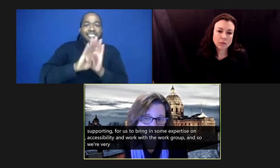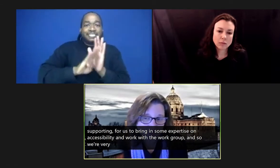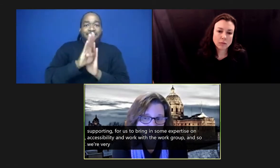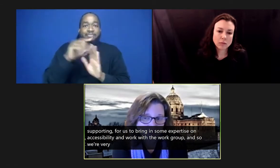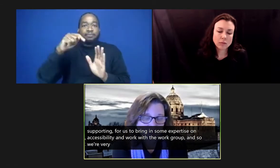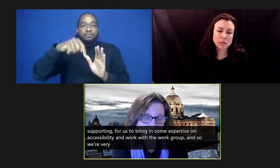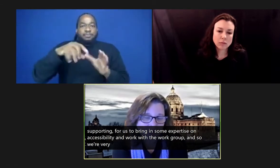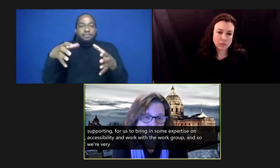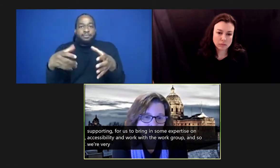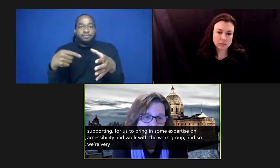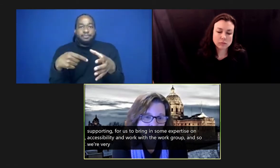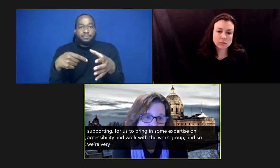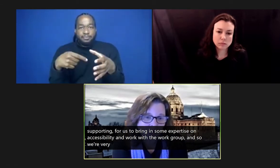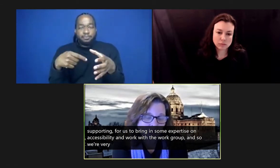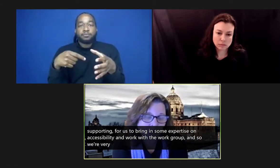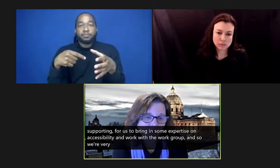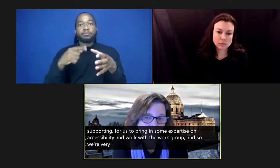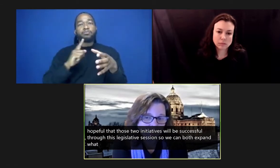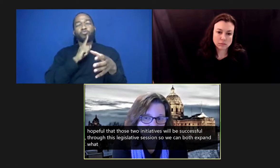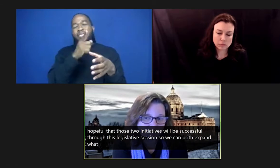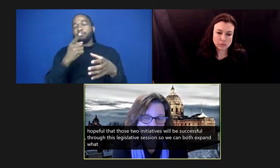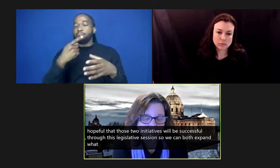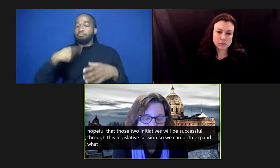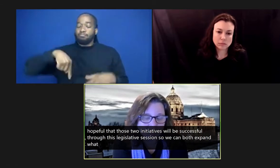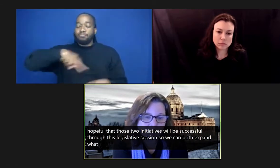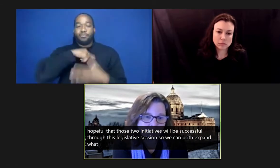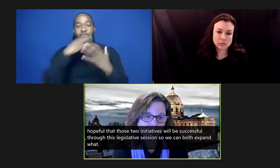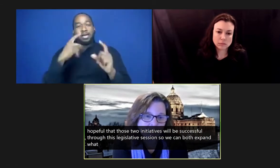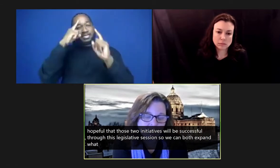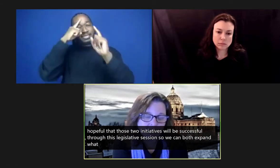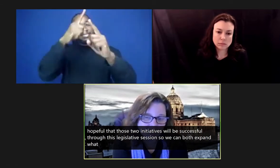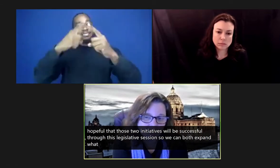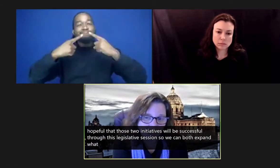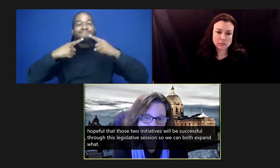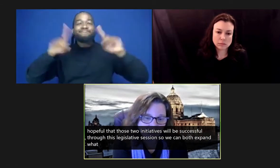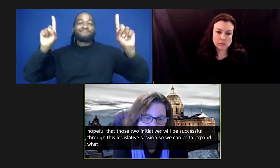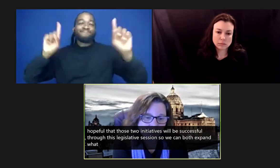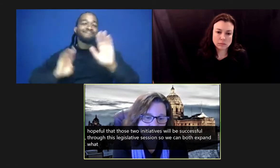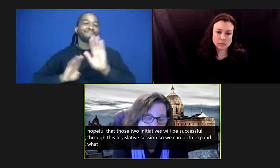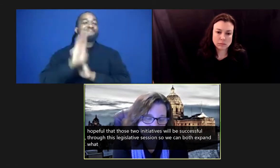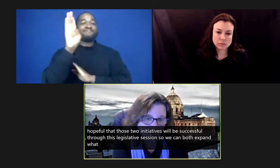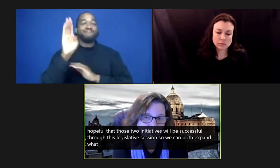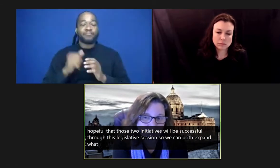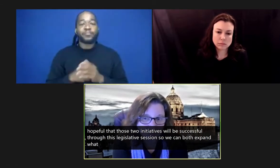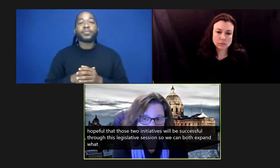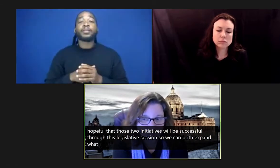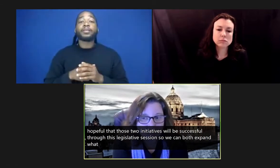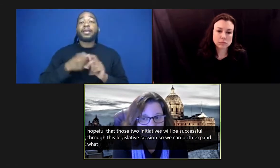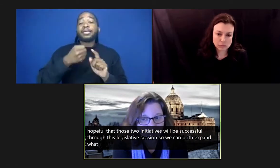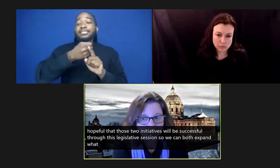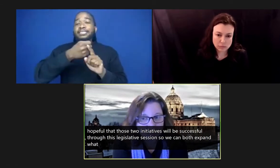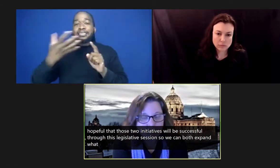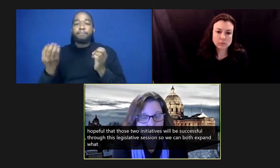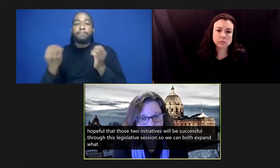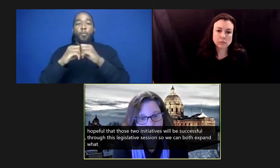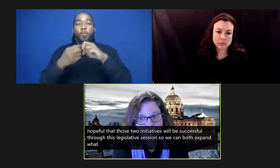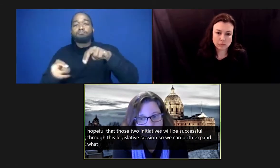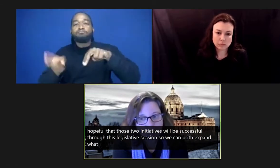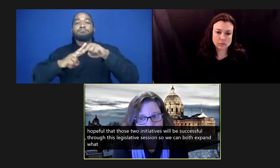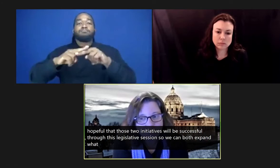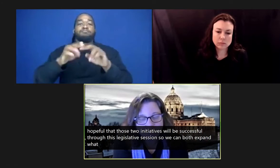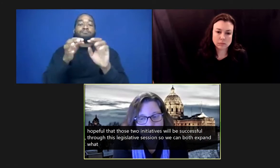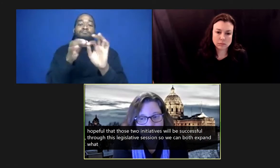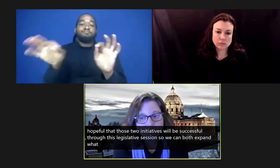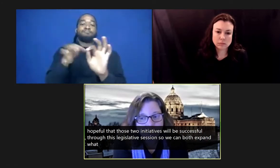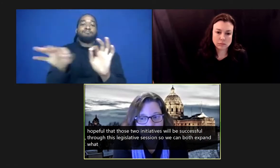we're currently doing around providing closed captioning, but that we can also have some dedicated expertise to work with